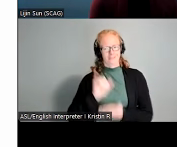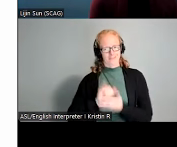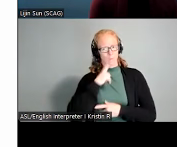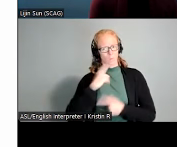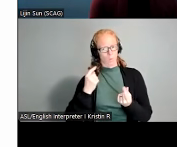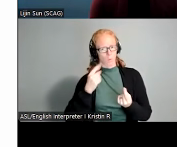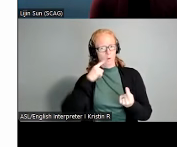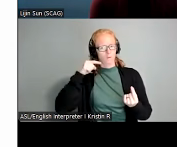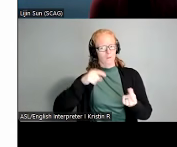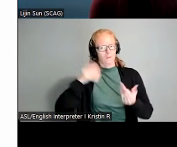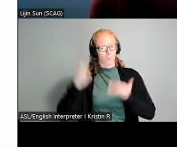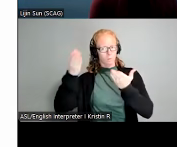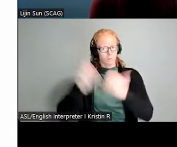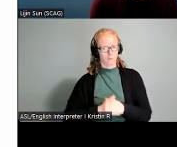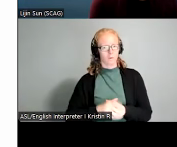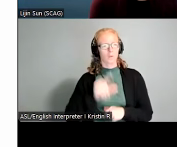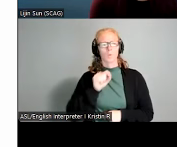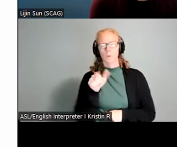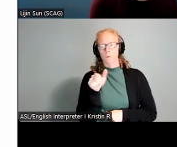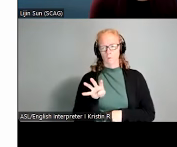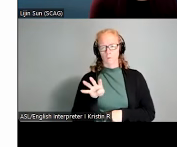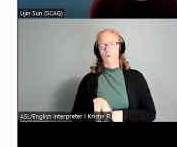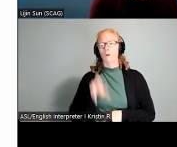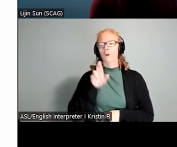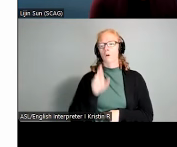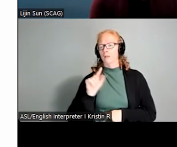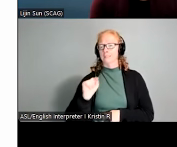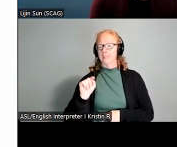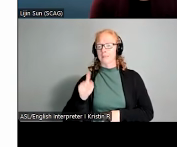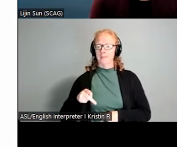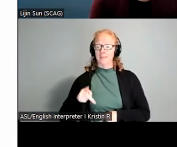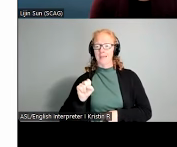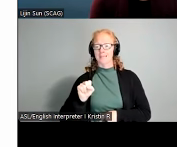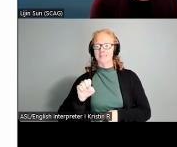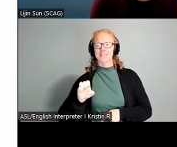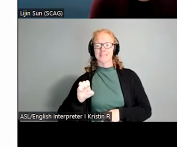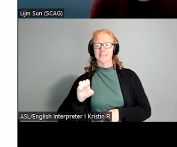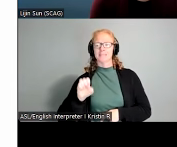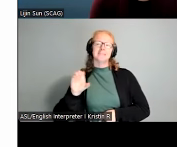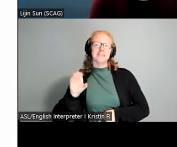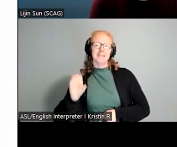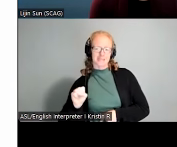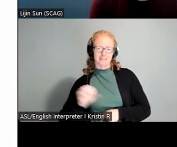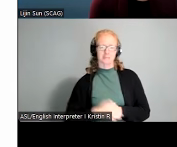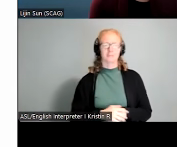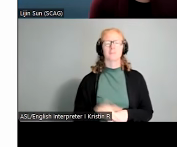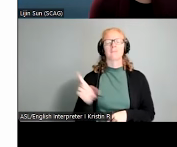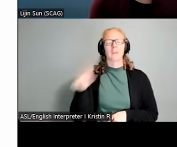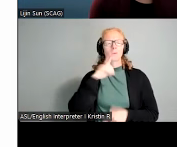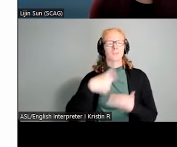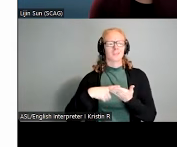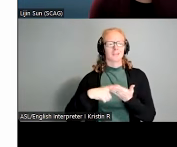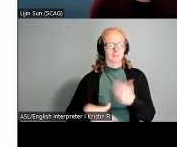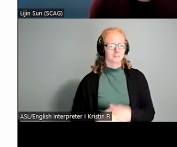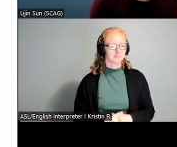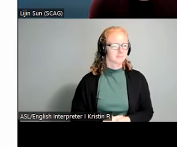the proposed 2024 RTP SES. My colleague Karen is going to go over that. Another thing I want to point